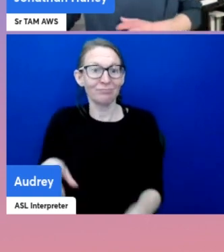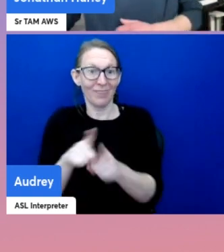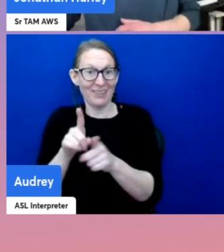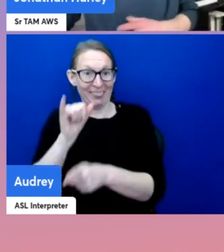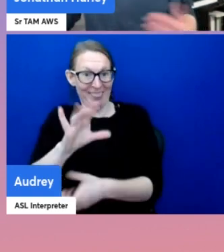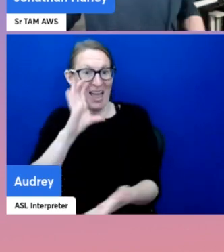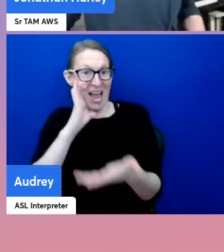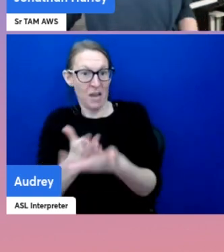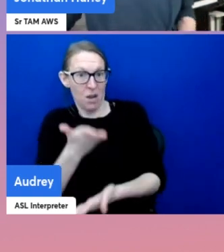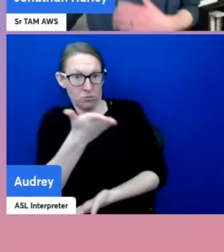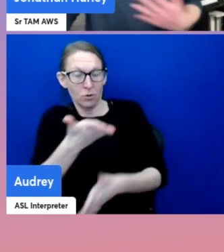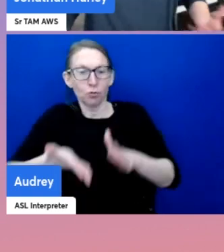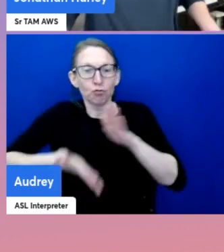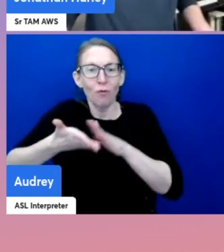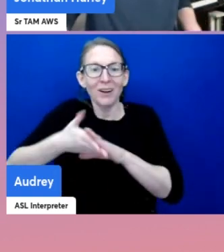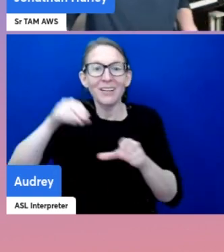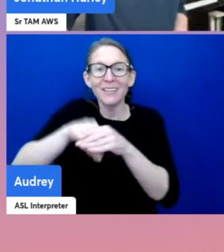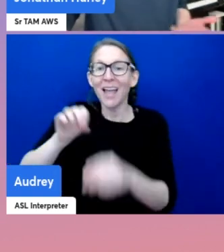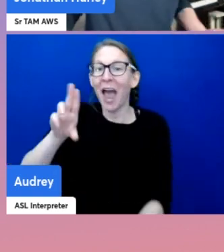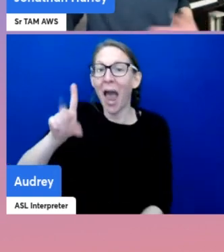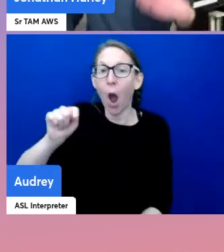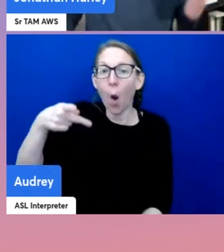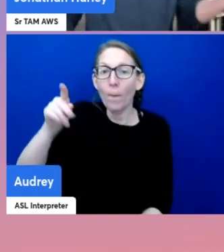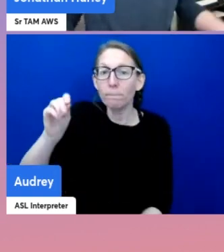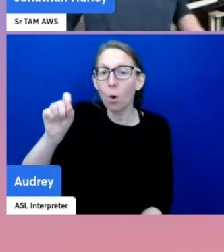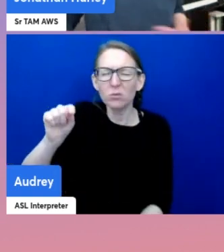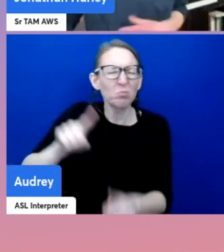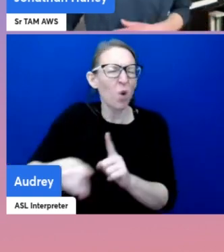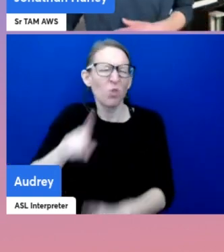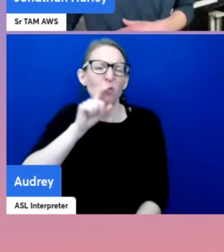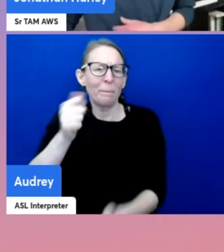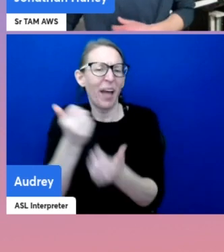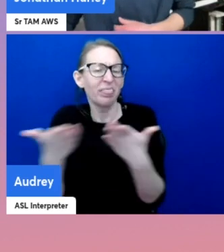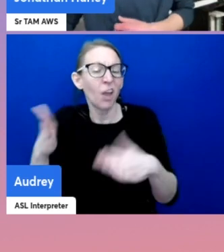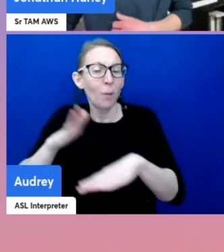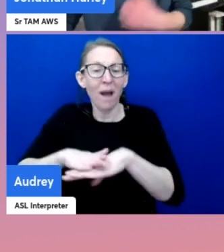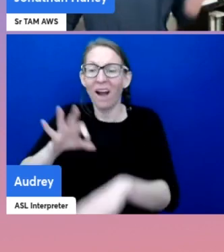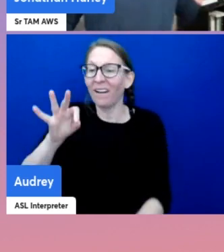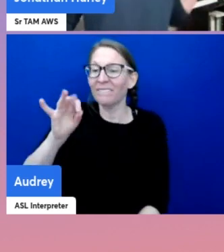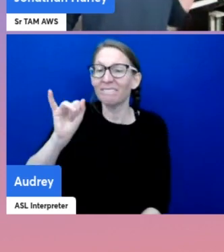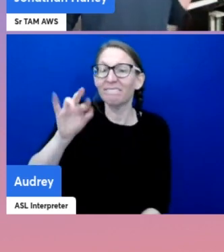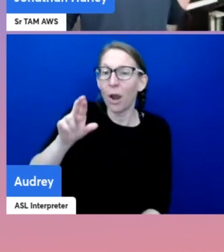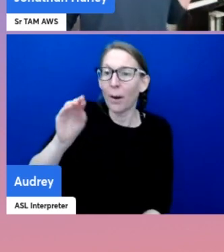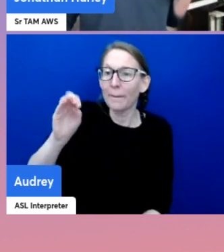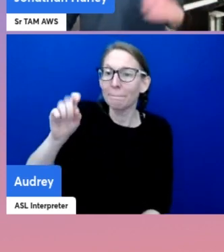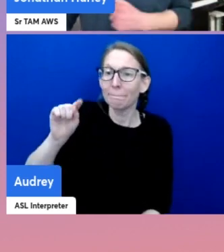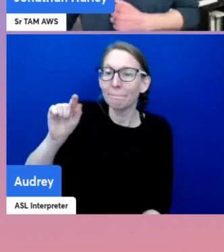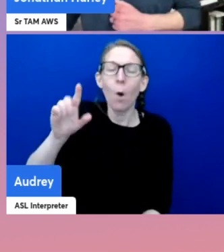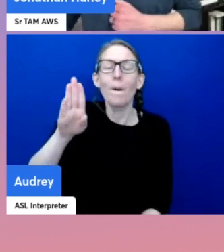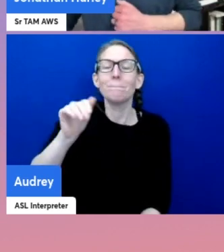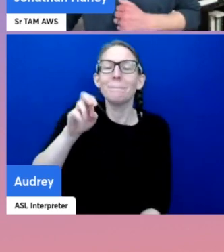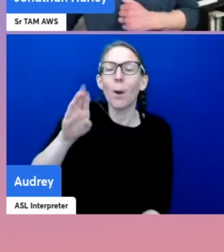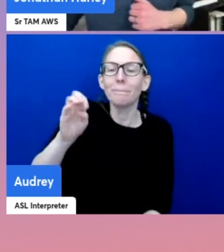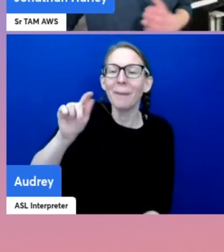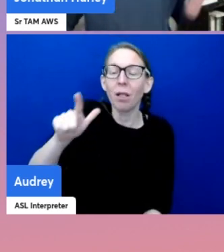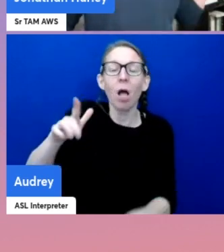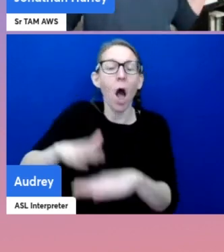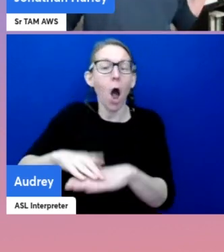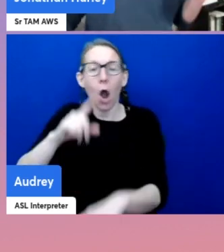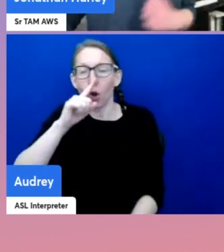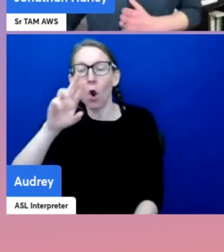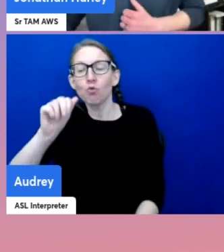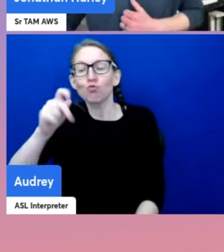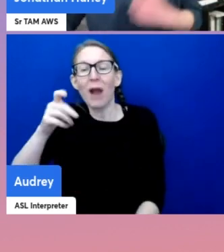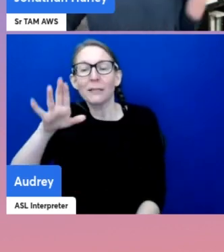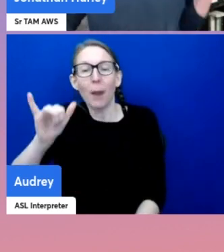it's running in Outpost, but this could be anything. This could be on bare metal. It could be on the Raspberry Pis that you may see in the background.